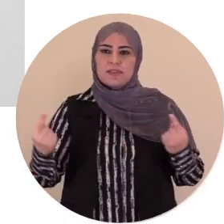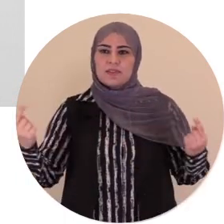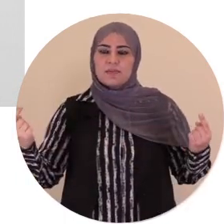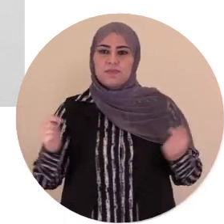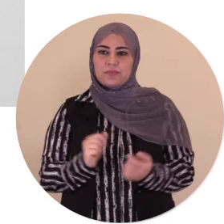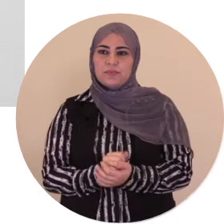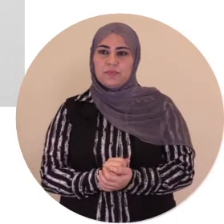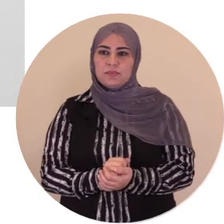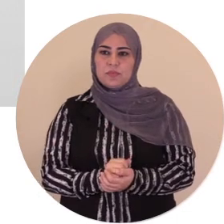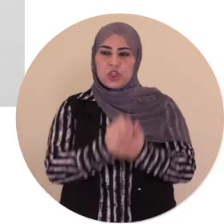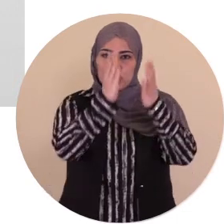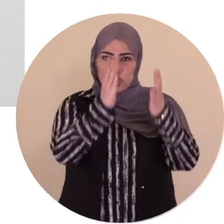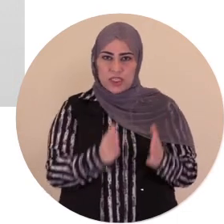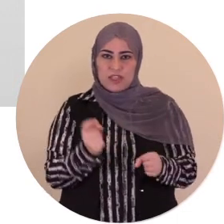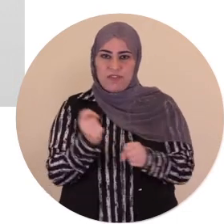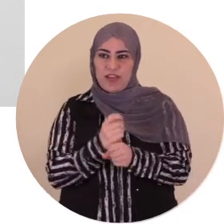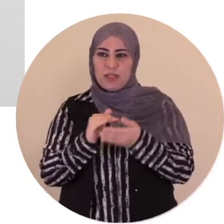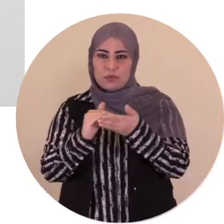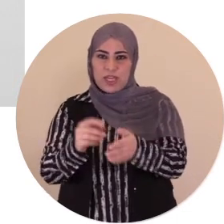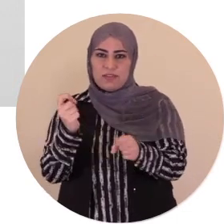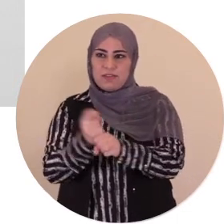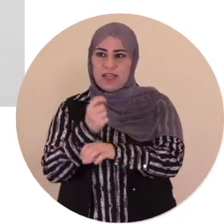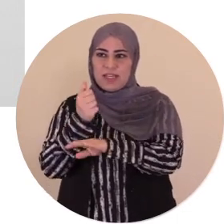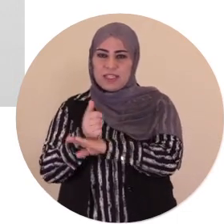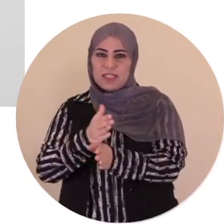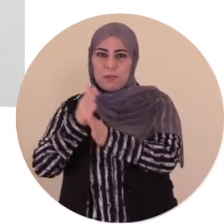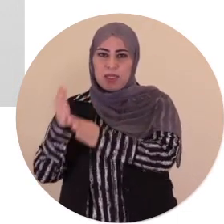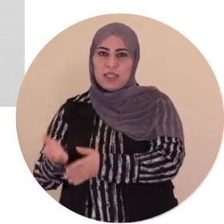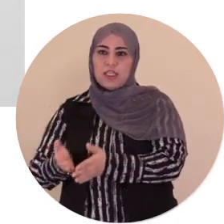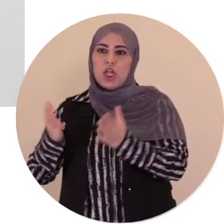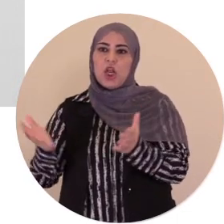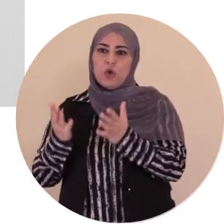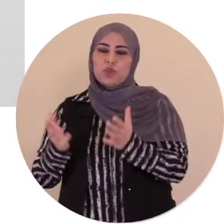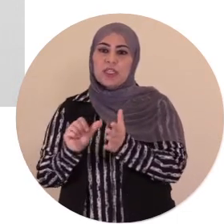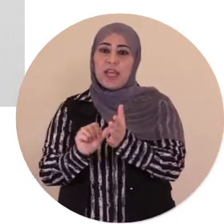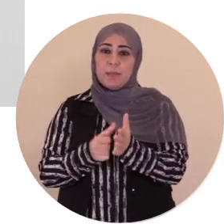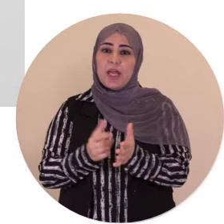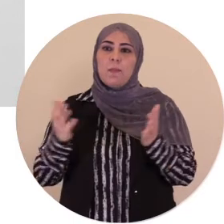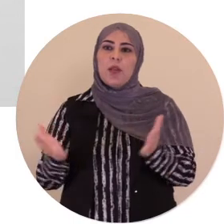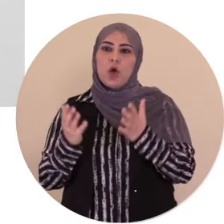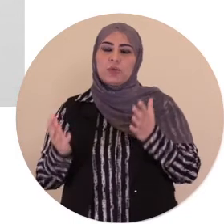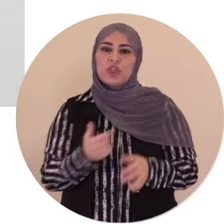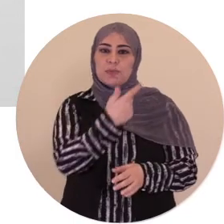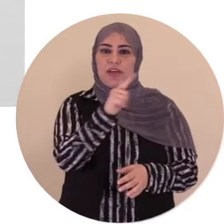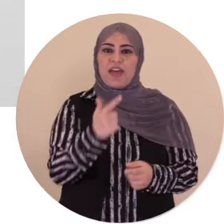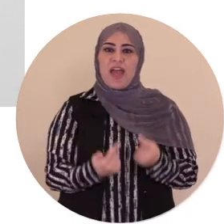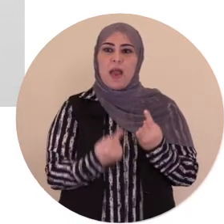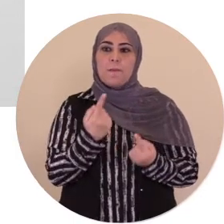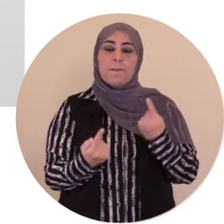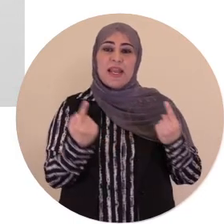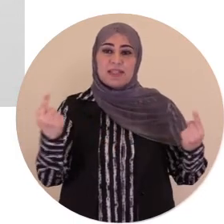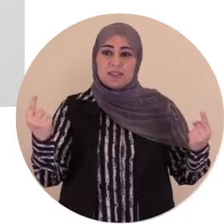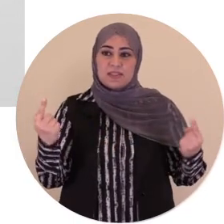Water. What should he water? The plants. So we start with the object. The plants must be